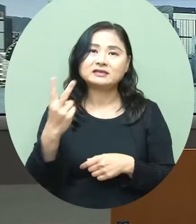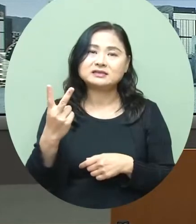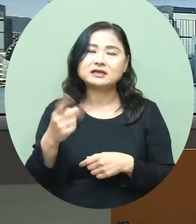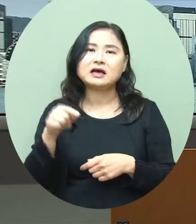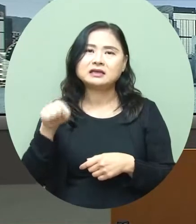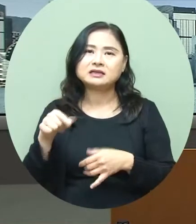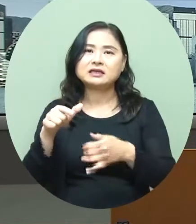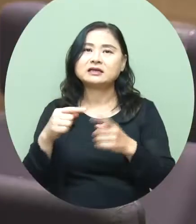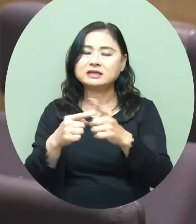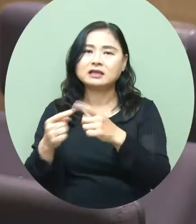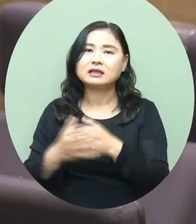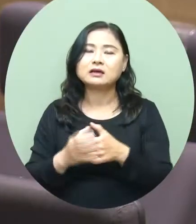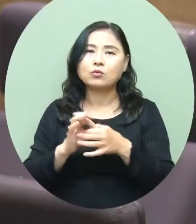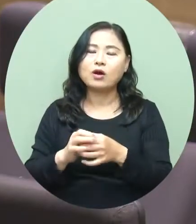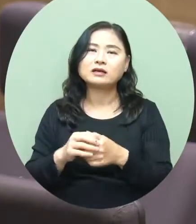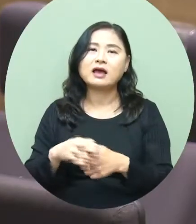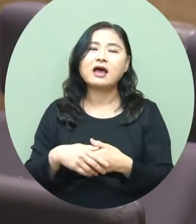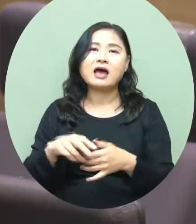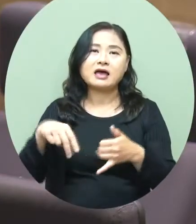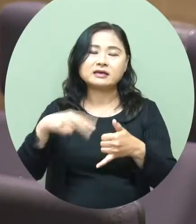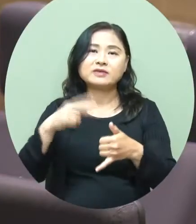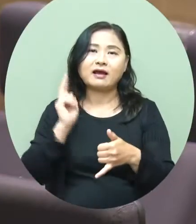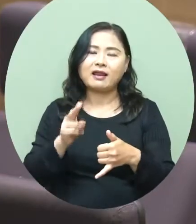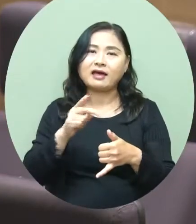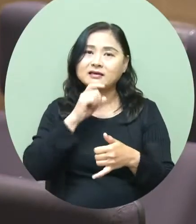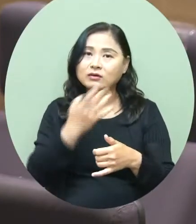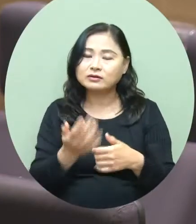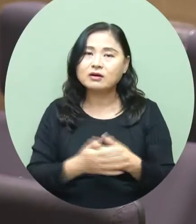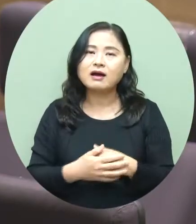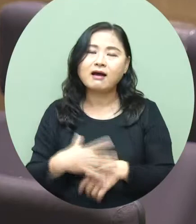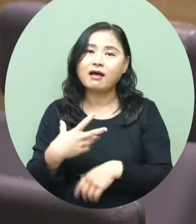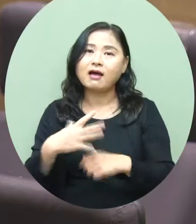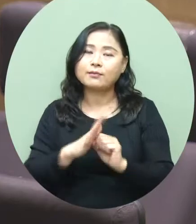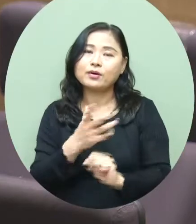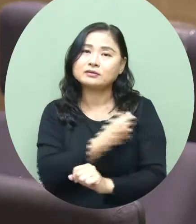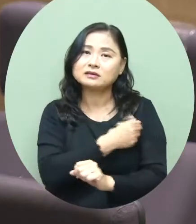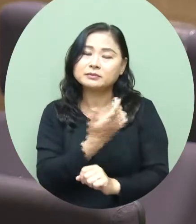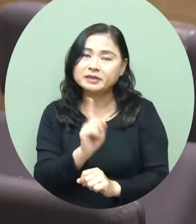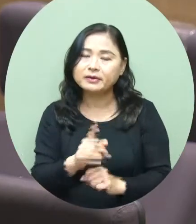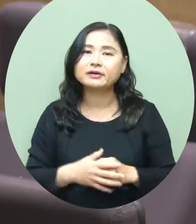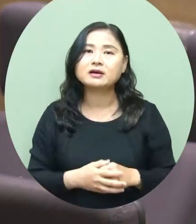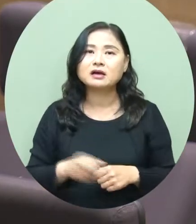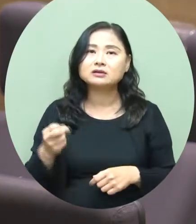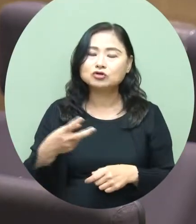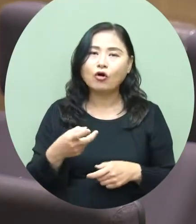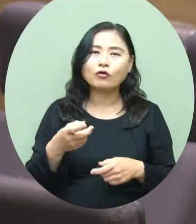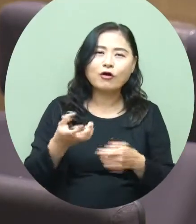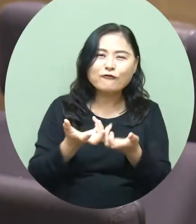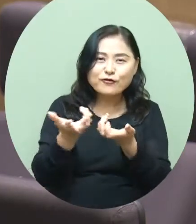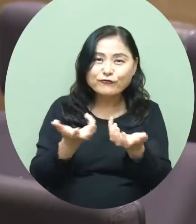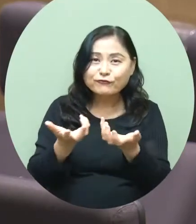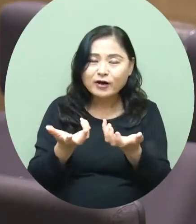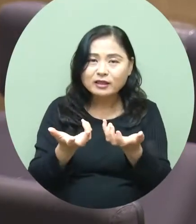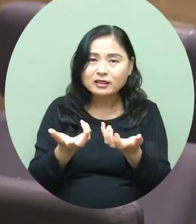mentioned 2,202 cases. How many isolation and quarantine orders have you issued? And have these people